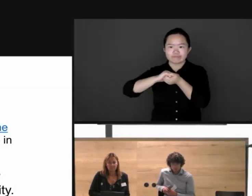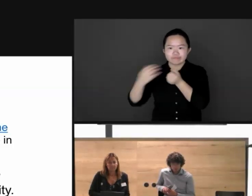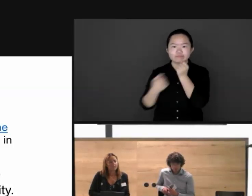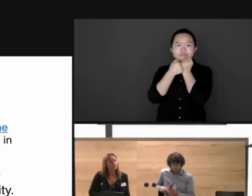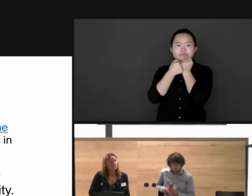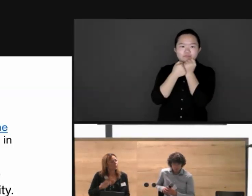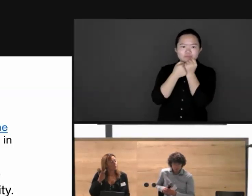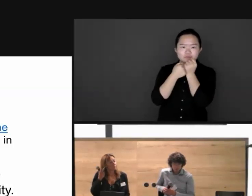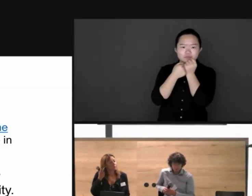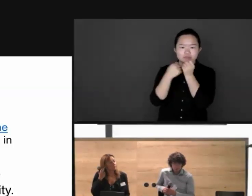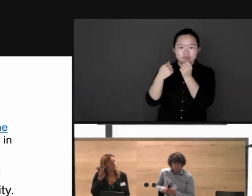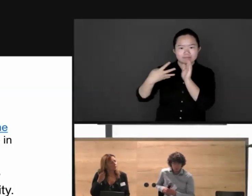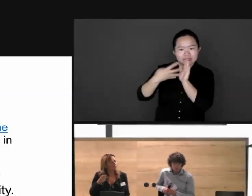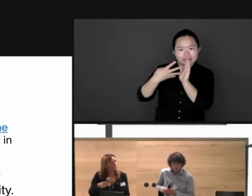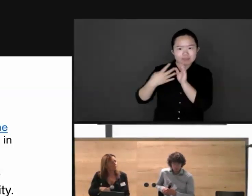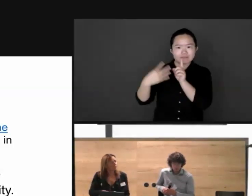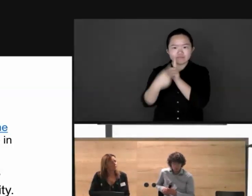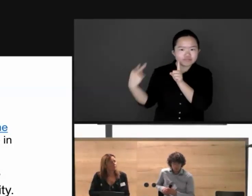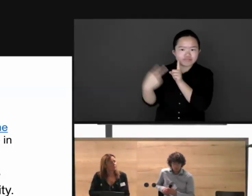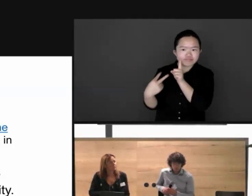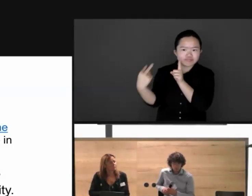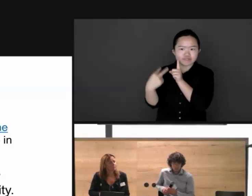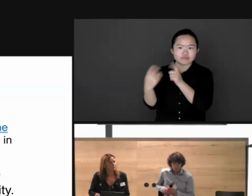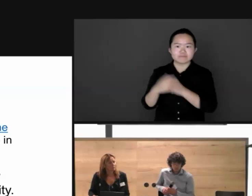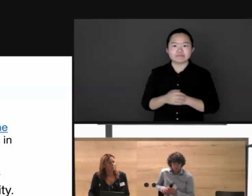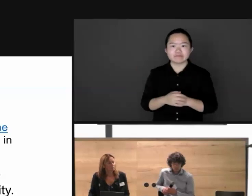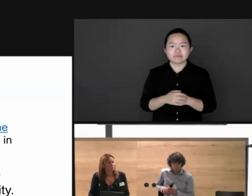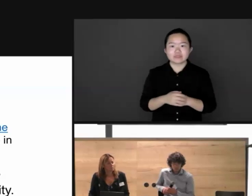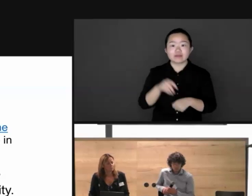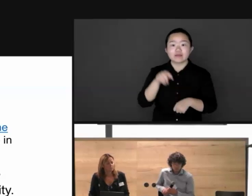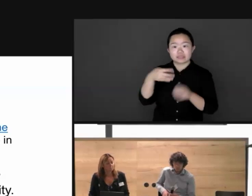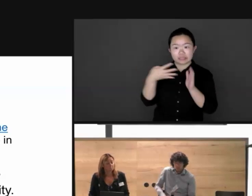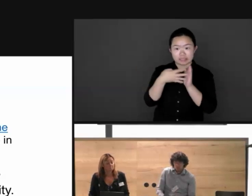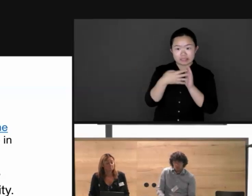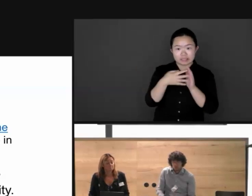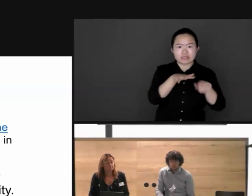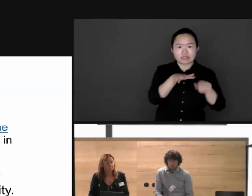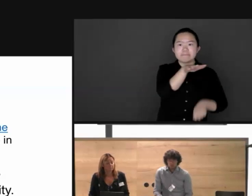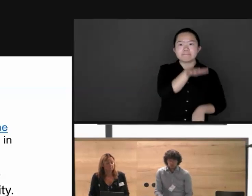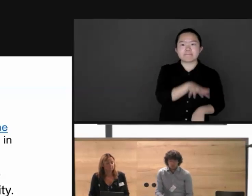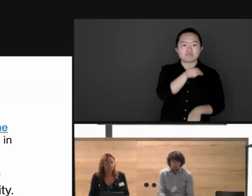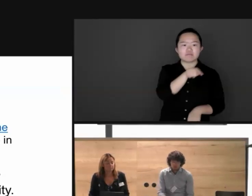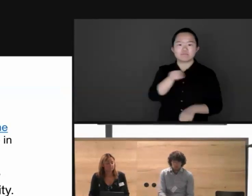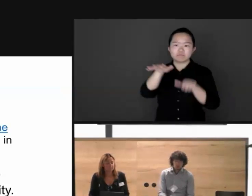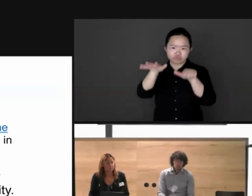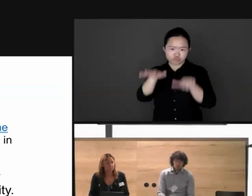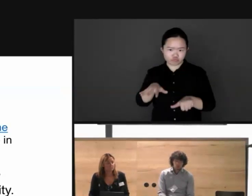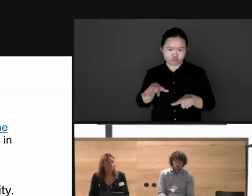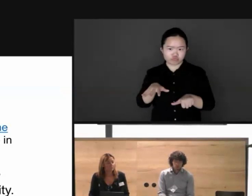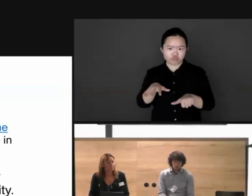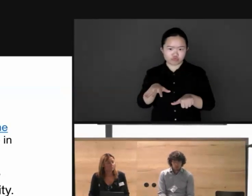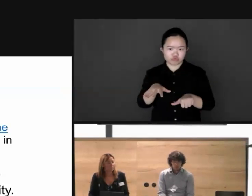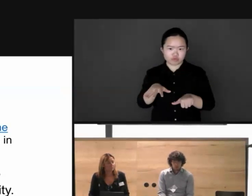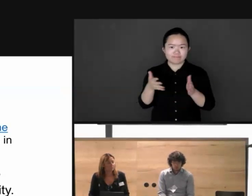to the end of September. And at the end of September, the authority will review the test findings to ensure